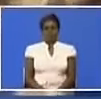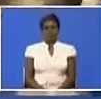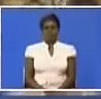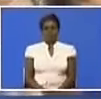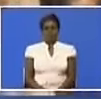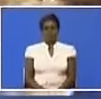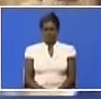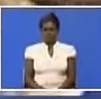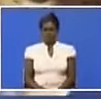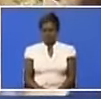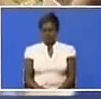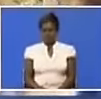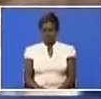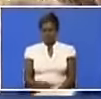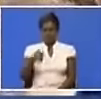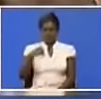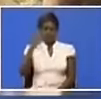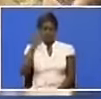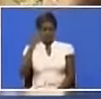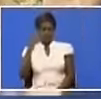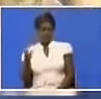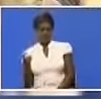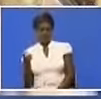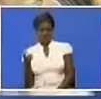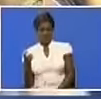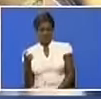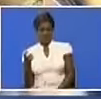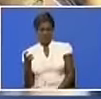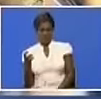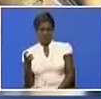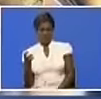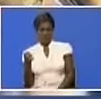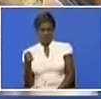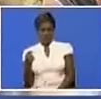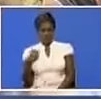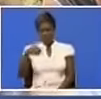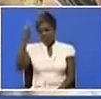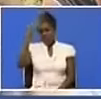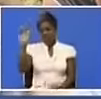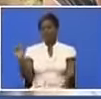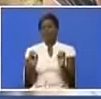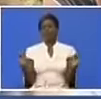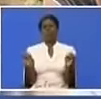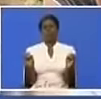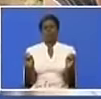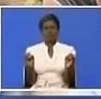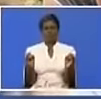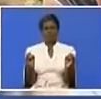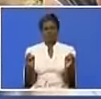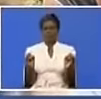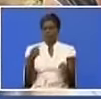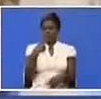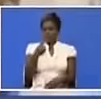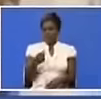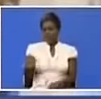nimesikia tu kwa huzuni kwa sababu sikuwa najua kama vitu kama imetokea. They say